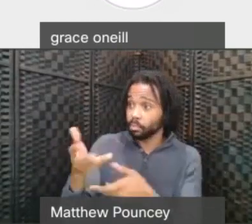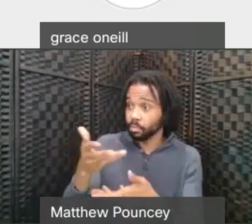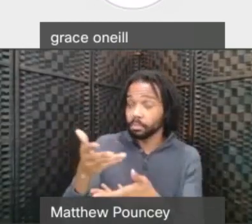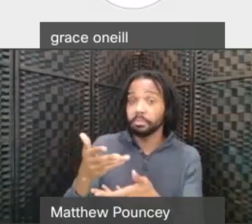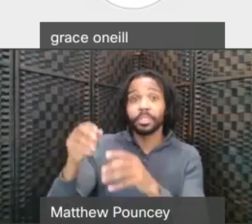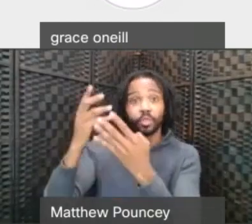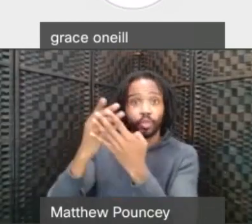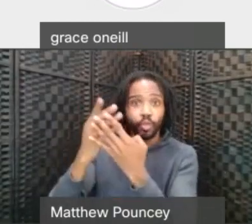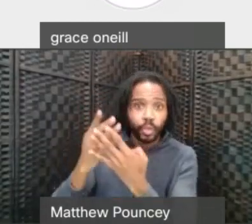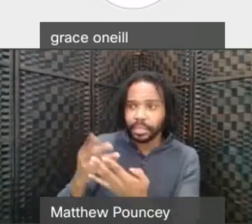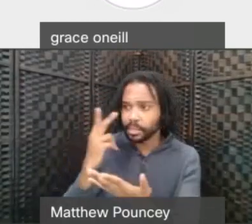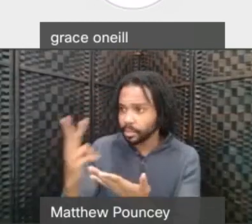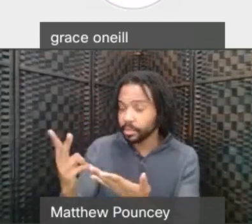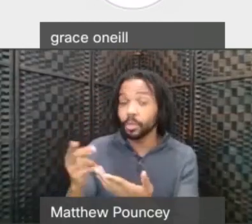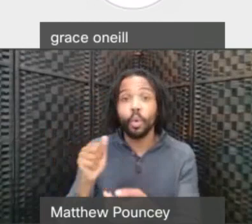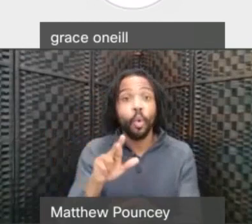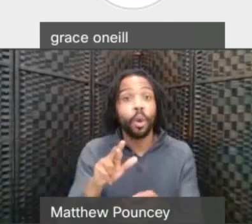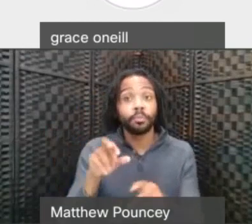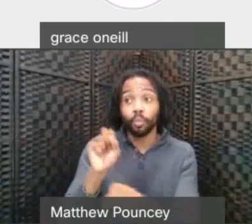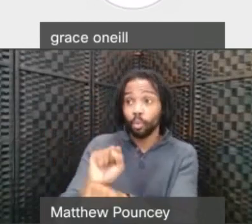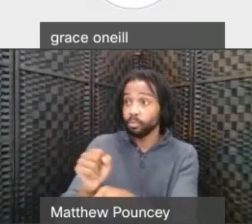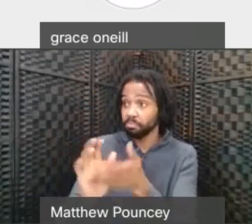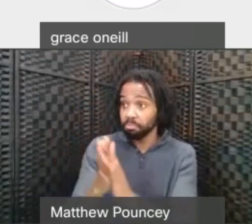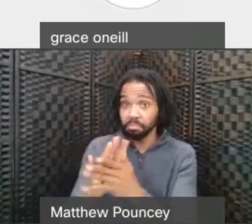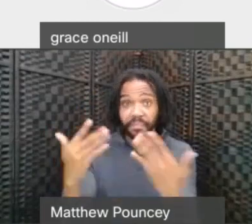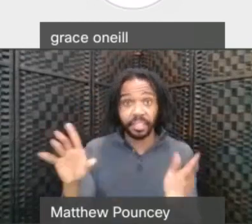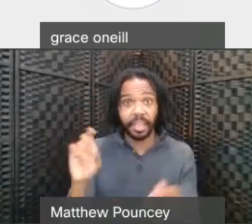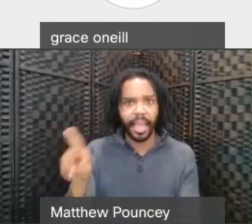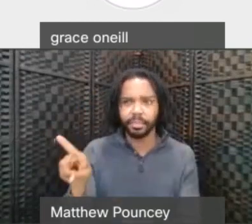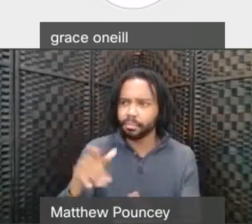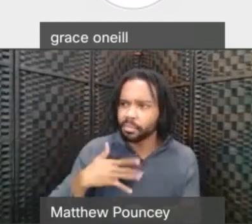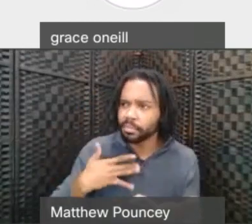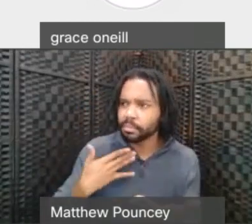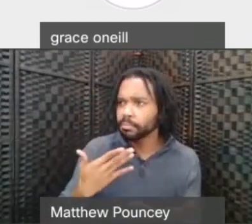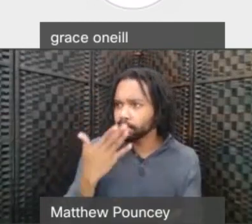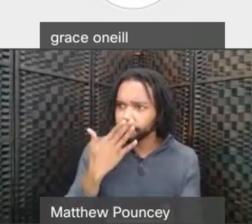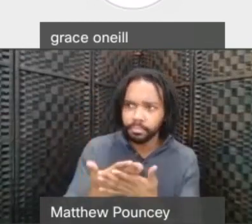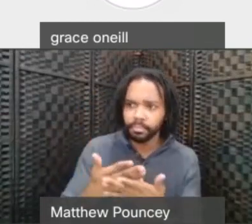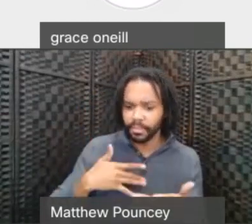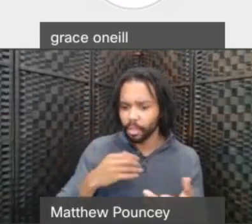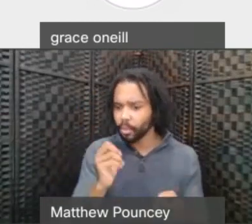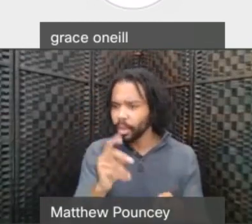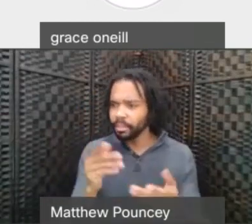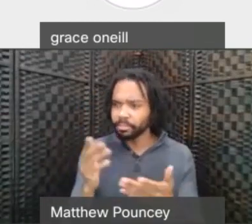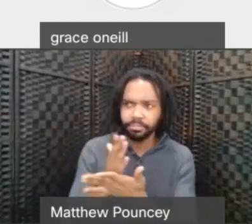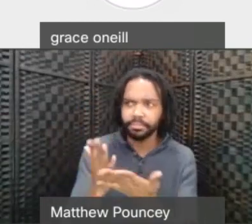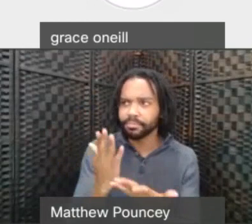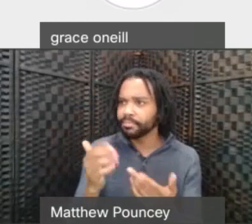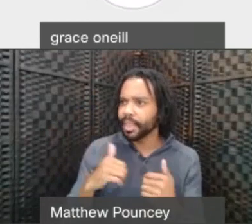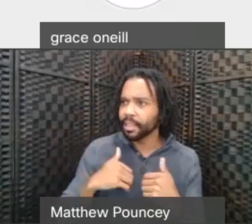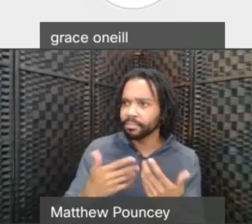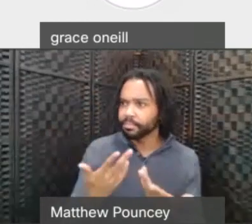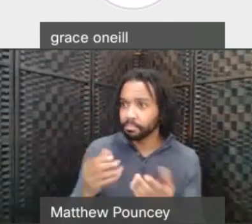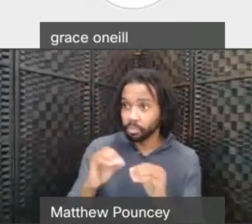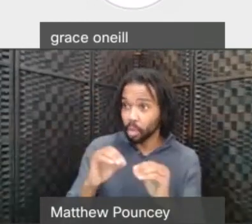the end of their shift, they are still feeling well, still feeling okay, their symptoms haven't come back or things like that.